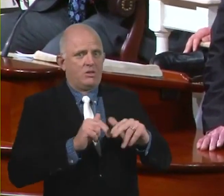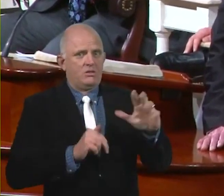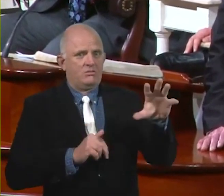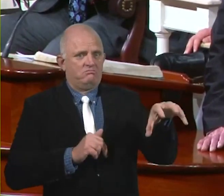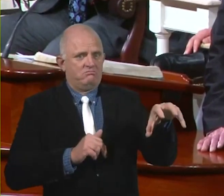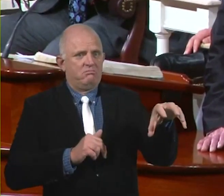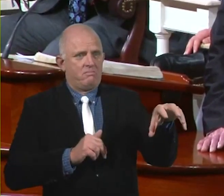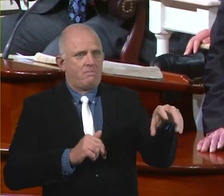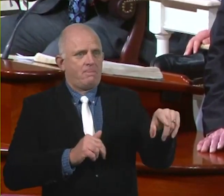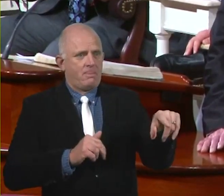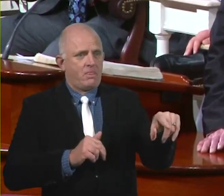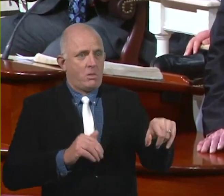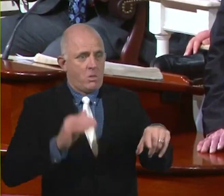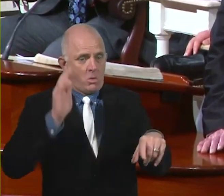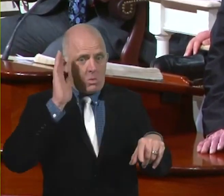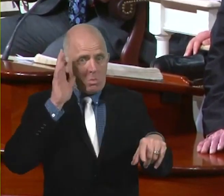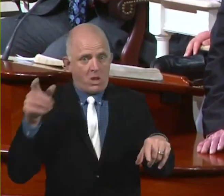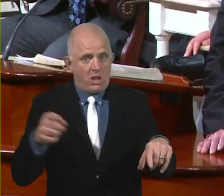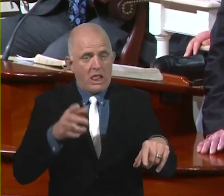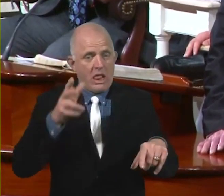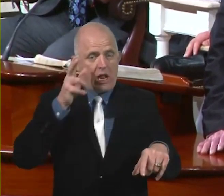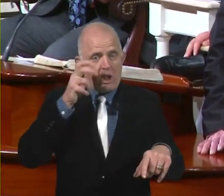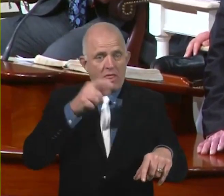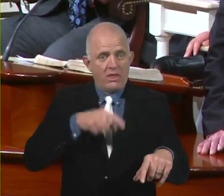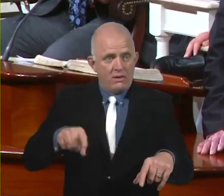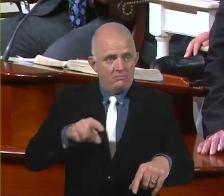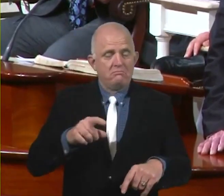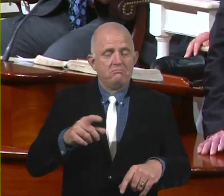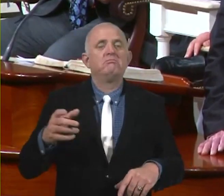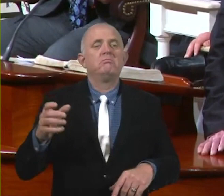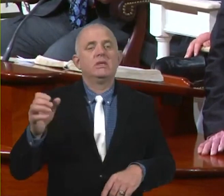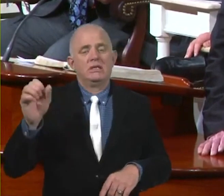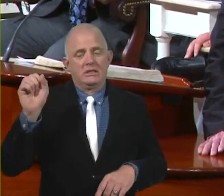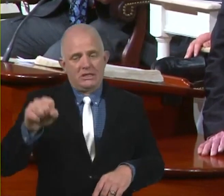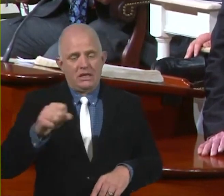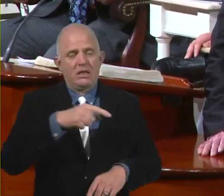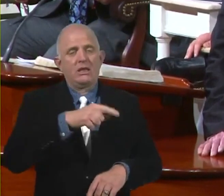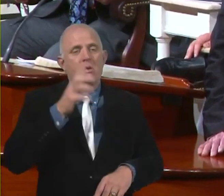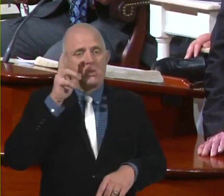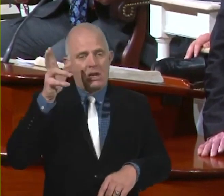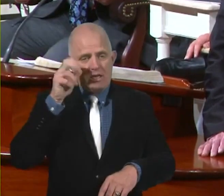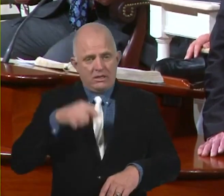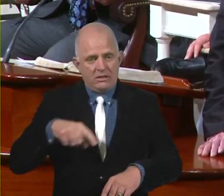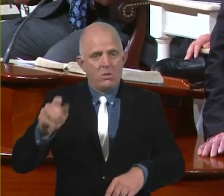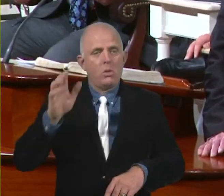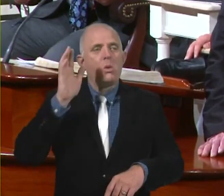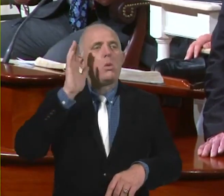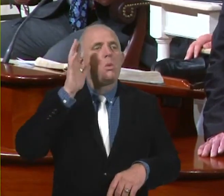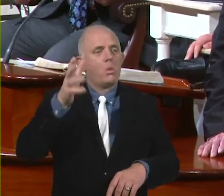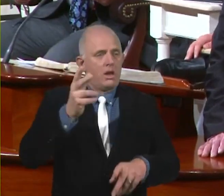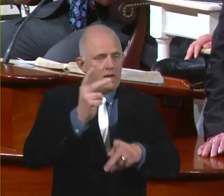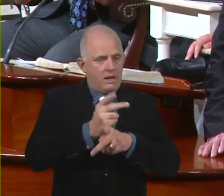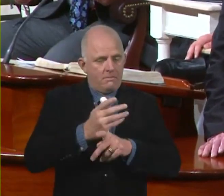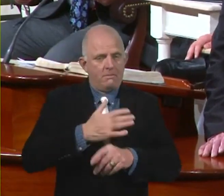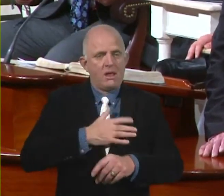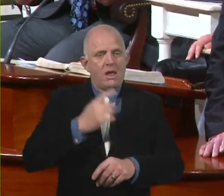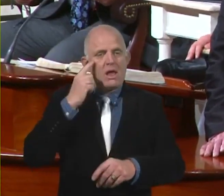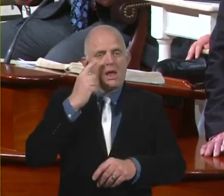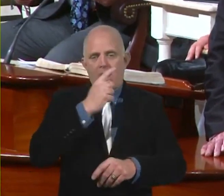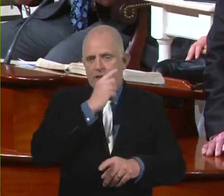will you hear them? He said, I will hear them. I'll keep my eyes on this building.